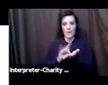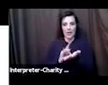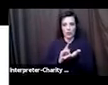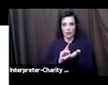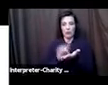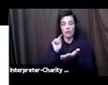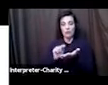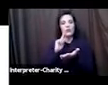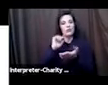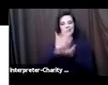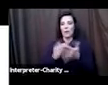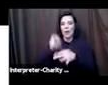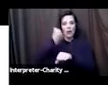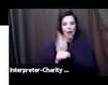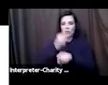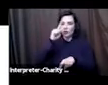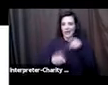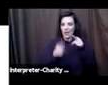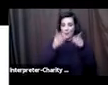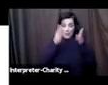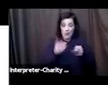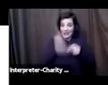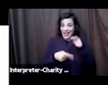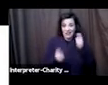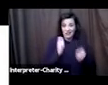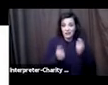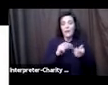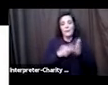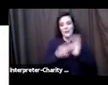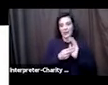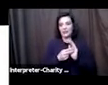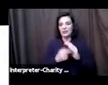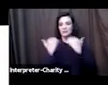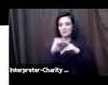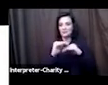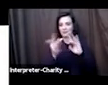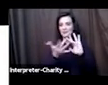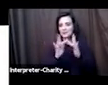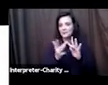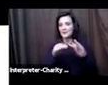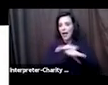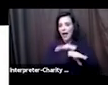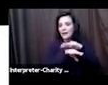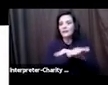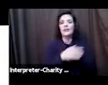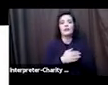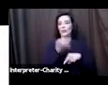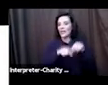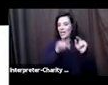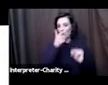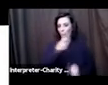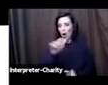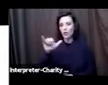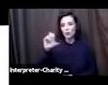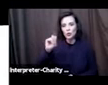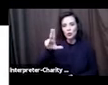that are locked down. This is usually related to internet access and other apps. So usually you can't get on the YouTube, you can't get games,